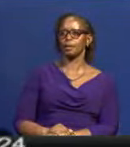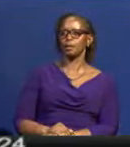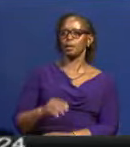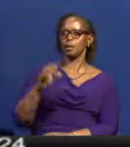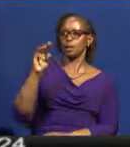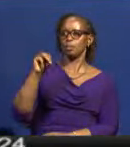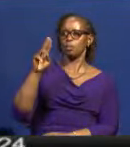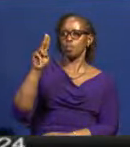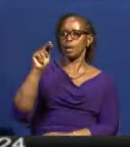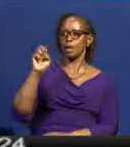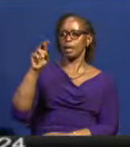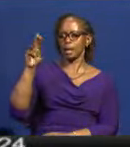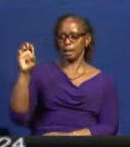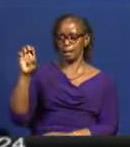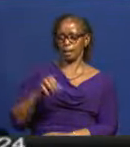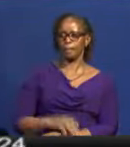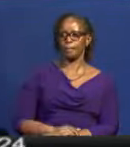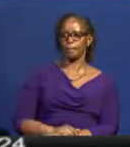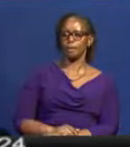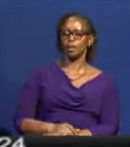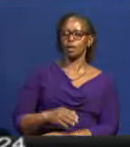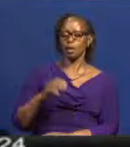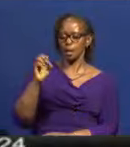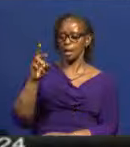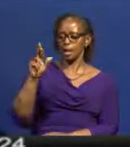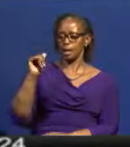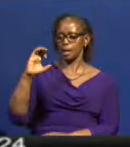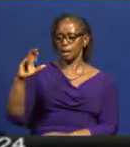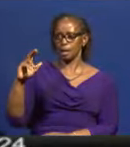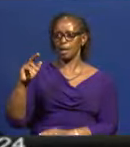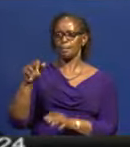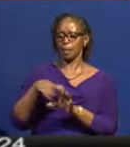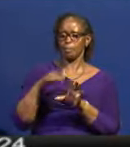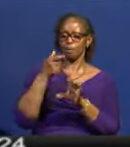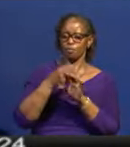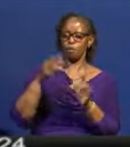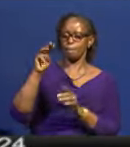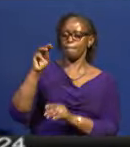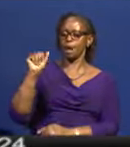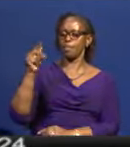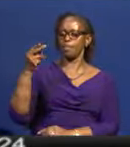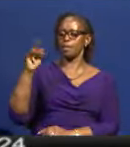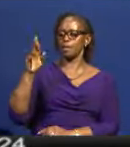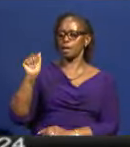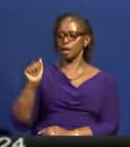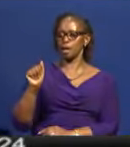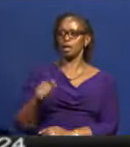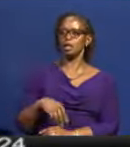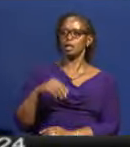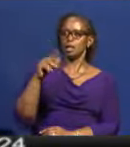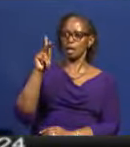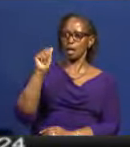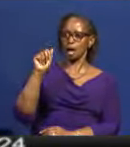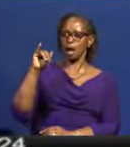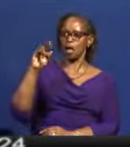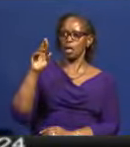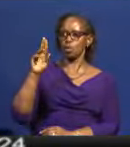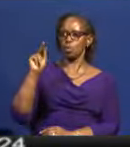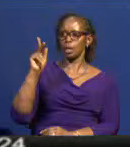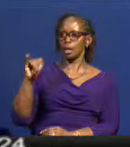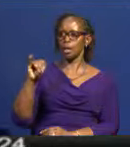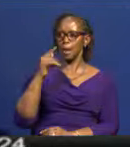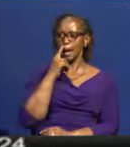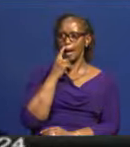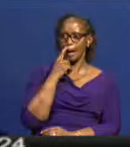Patrick Munene Ndwiga. Eric Wamumbi, the member for Mathira. George Kariuki.